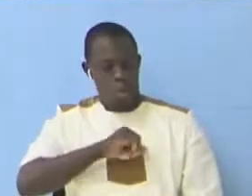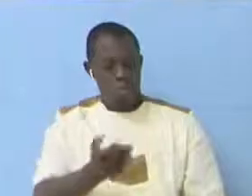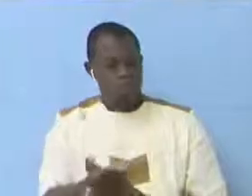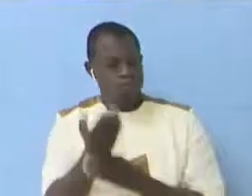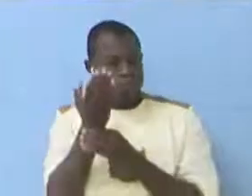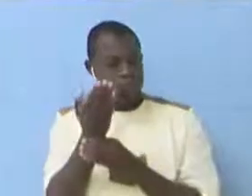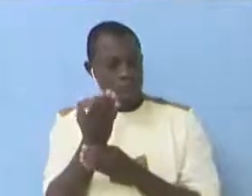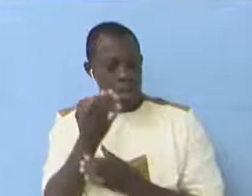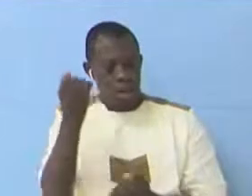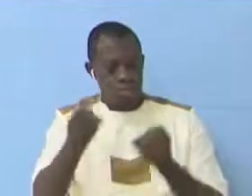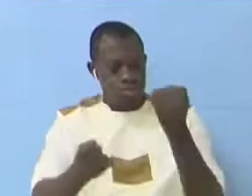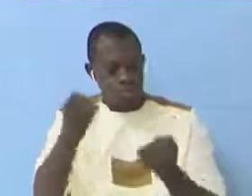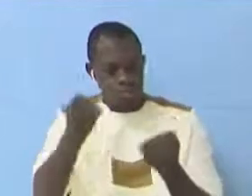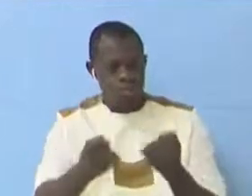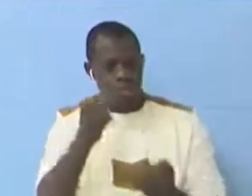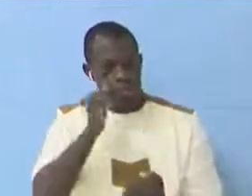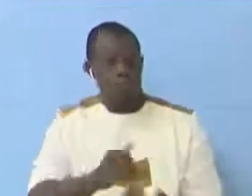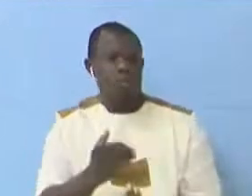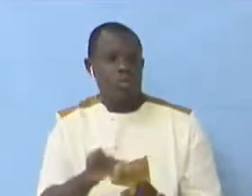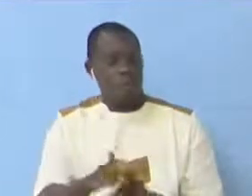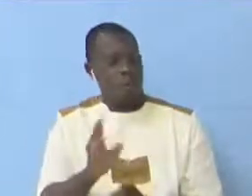is what I did.